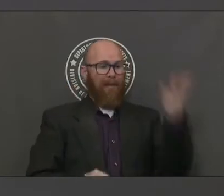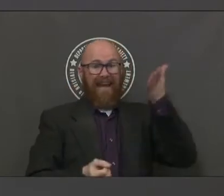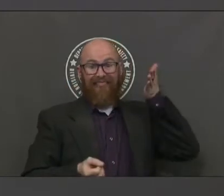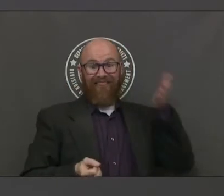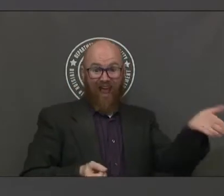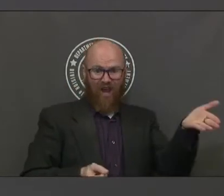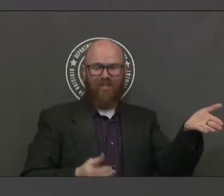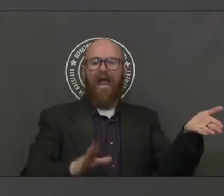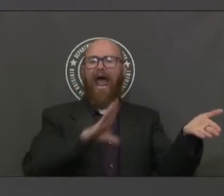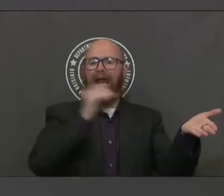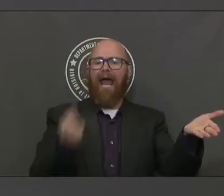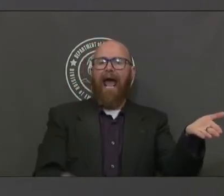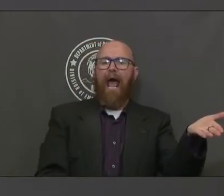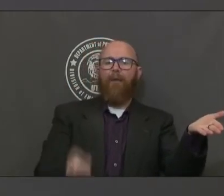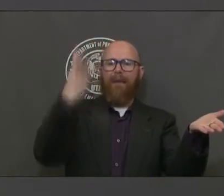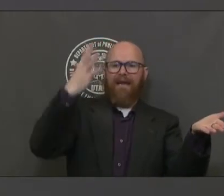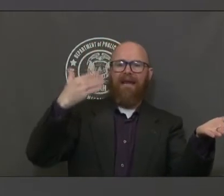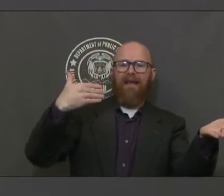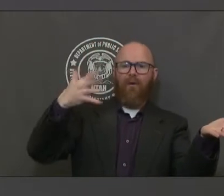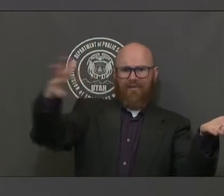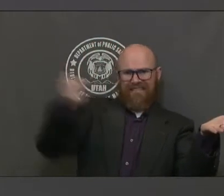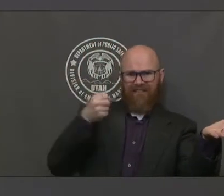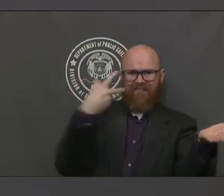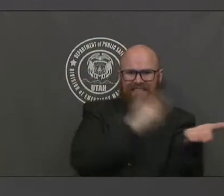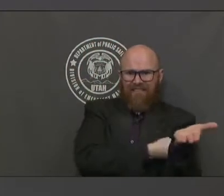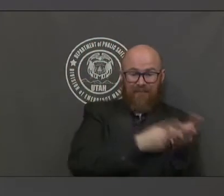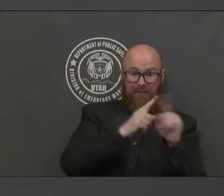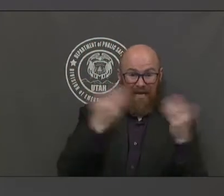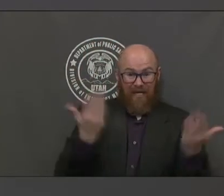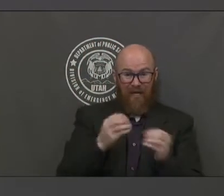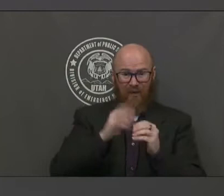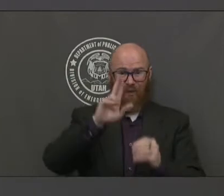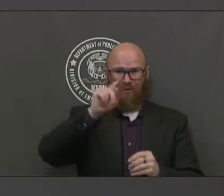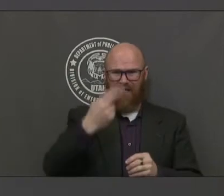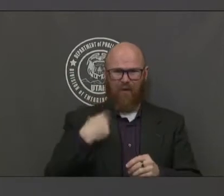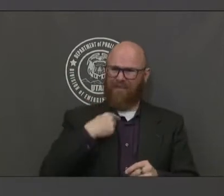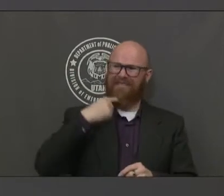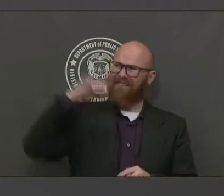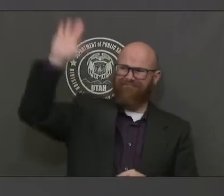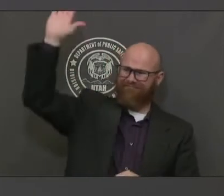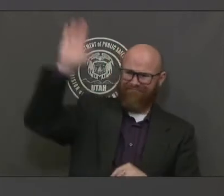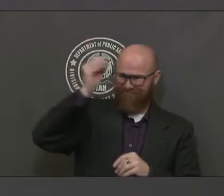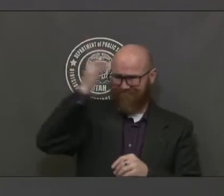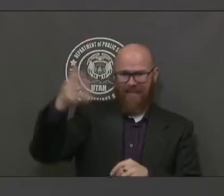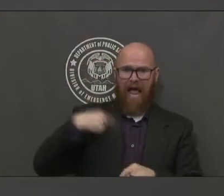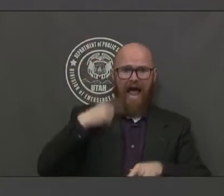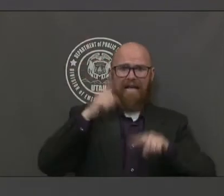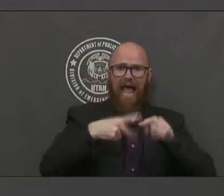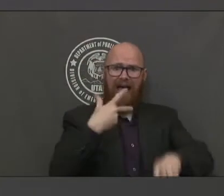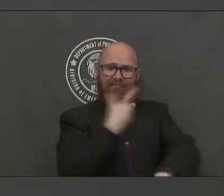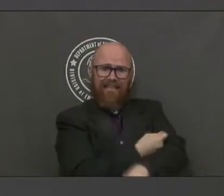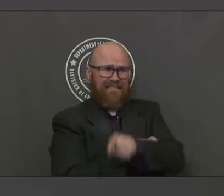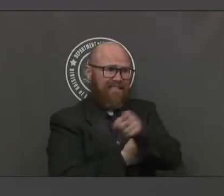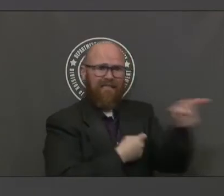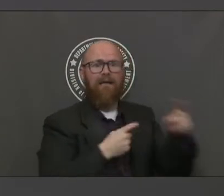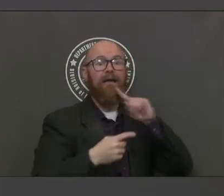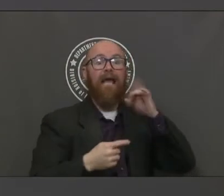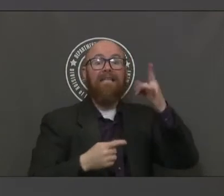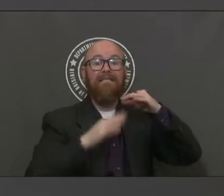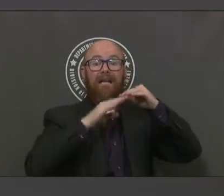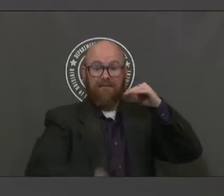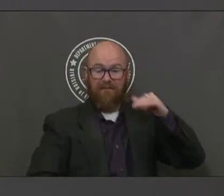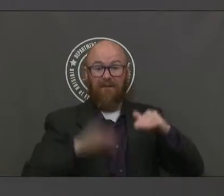age of 18. And then we're over here in the corner saying, hey, like we have the youngest population in the